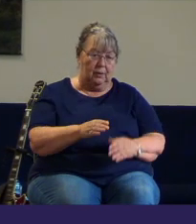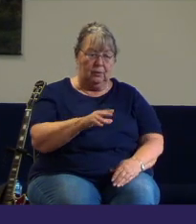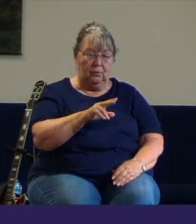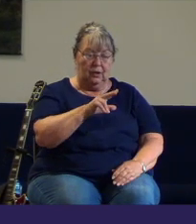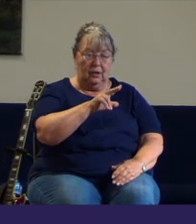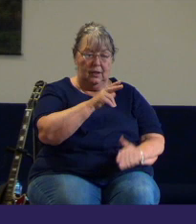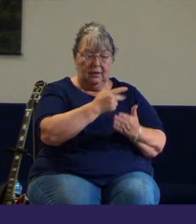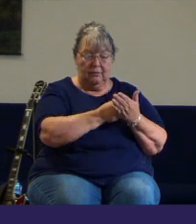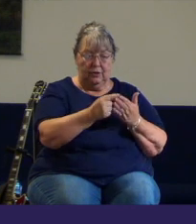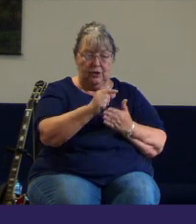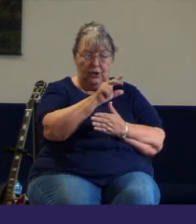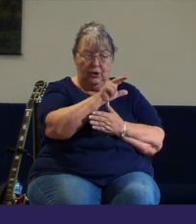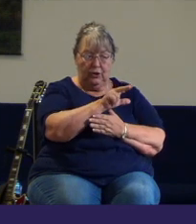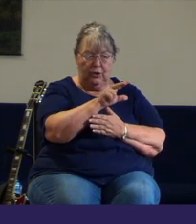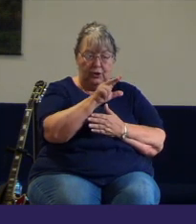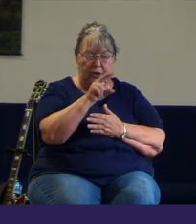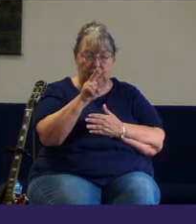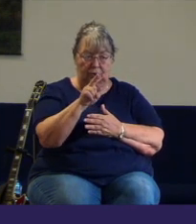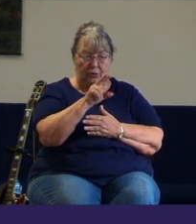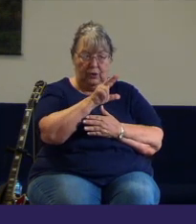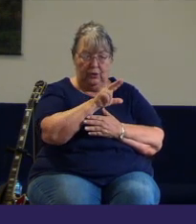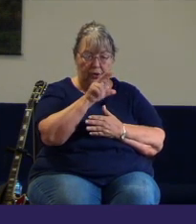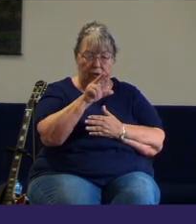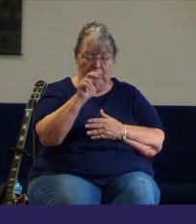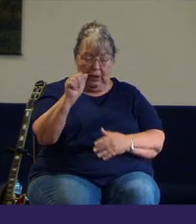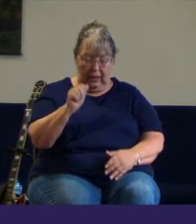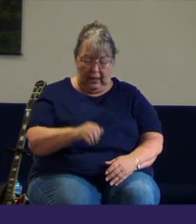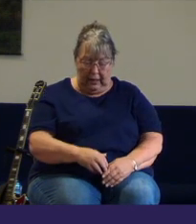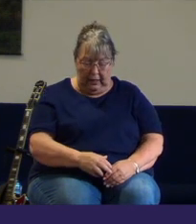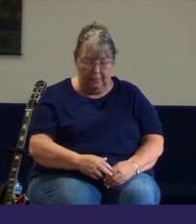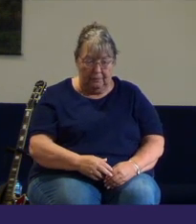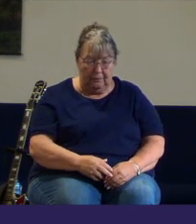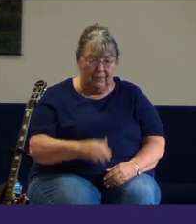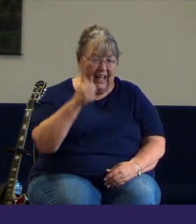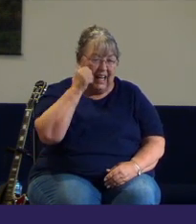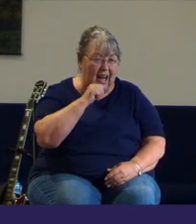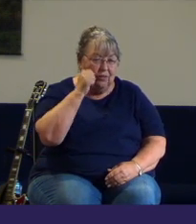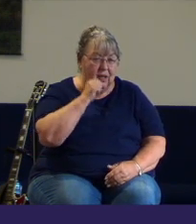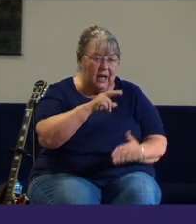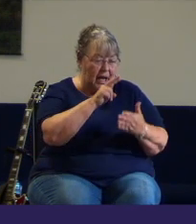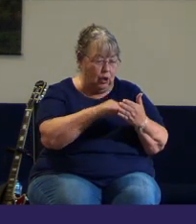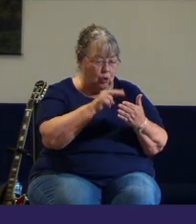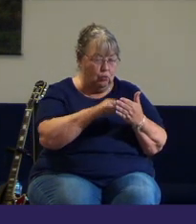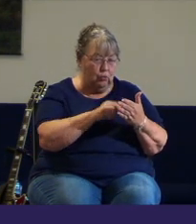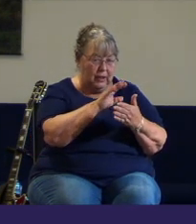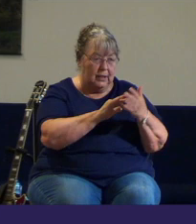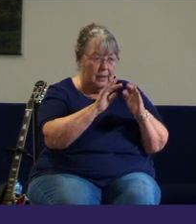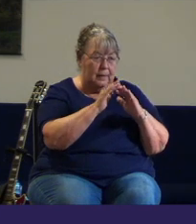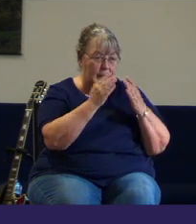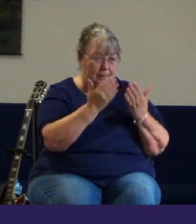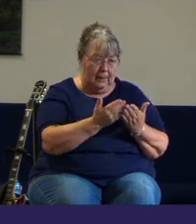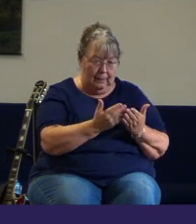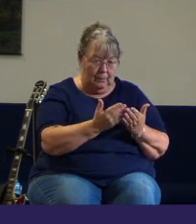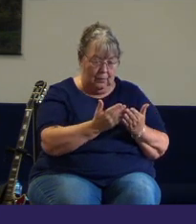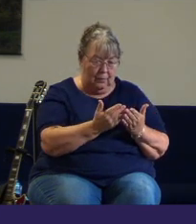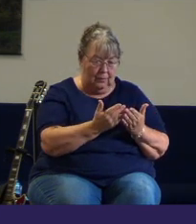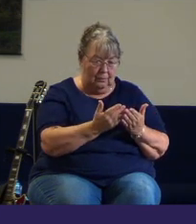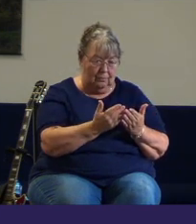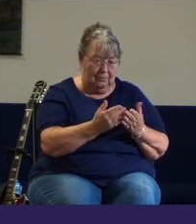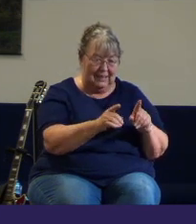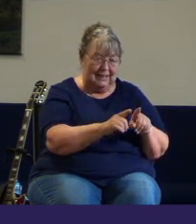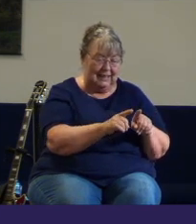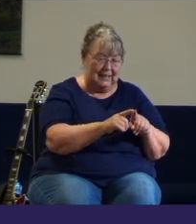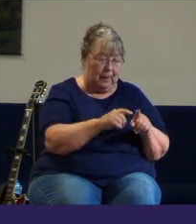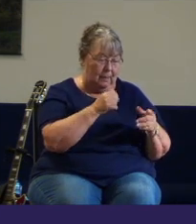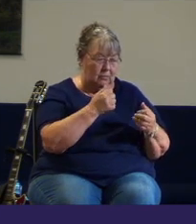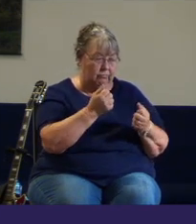and 33a. So if we continue in his word, so be daily in the word. Being in his word is reading a love letter